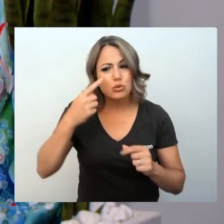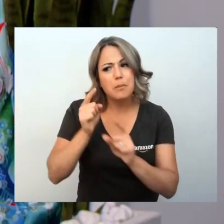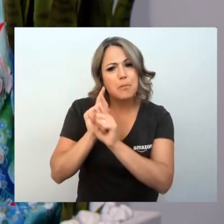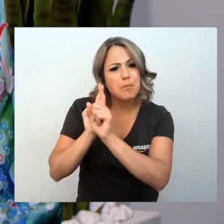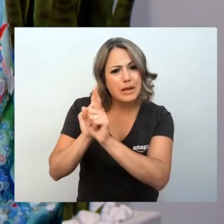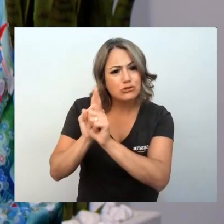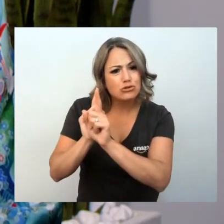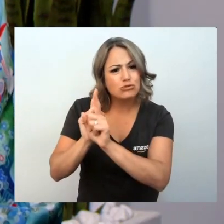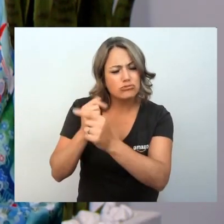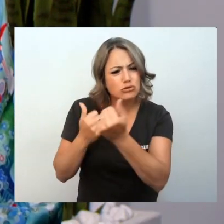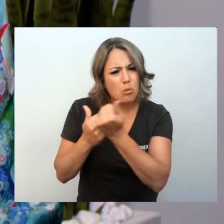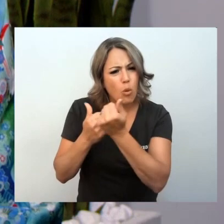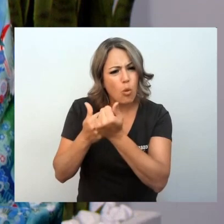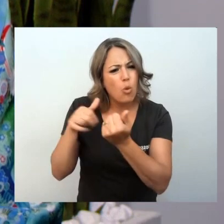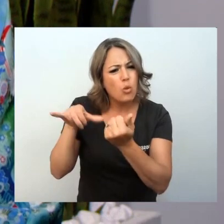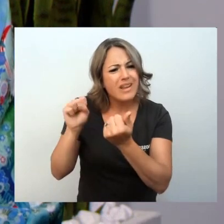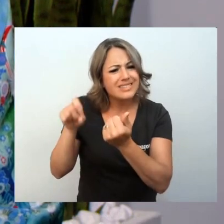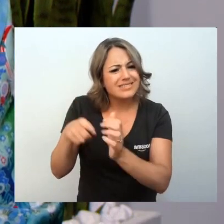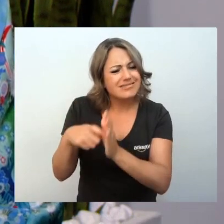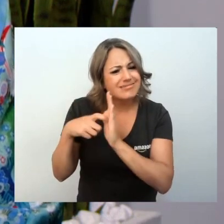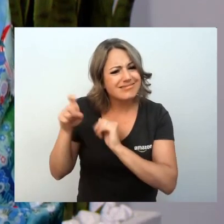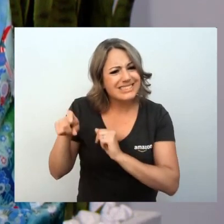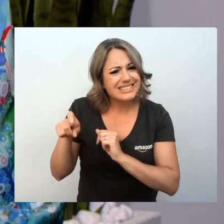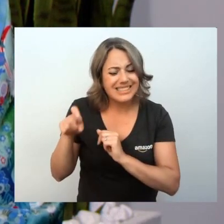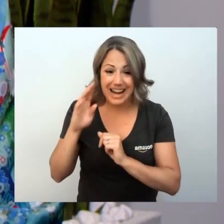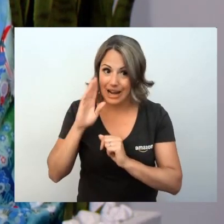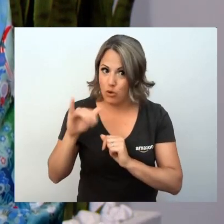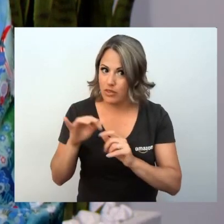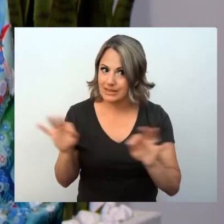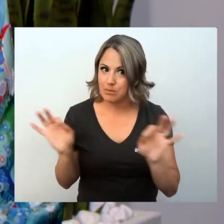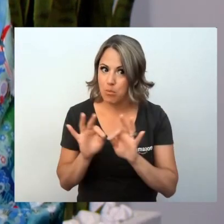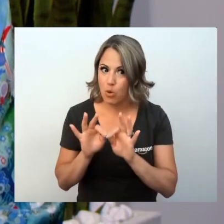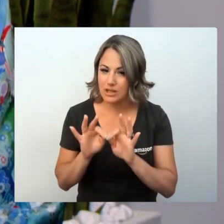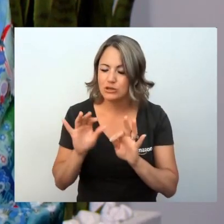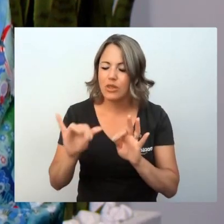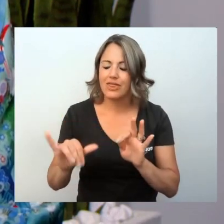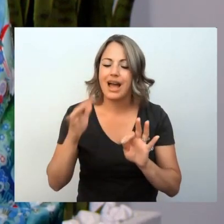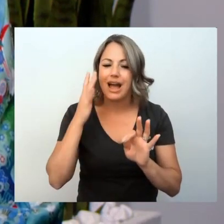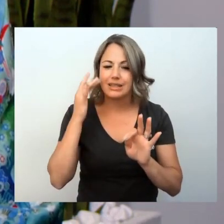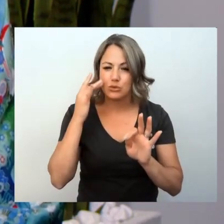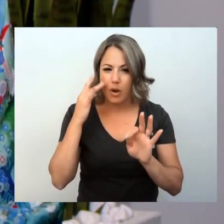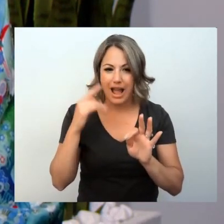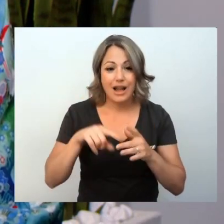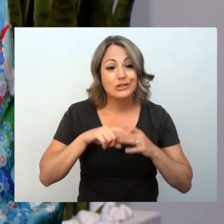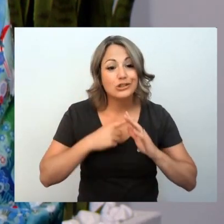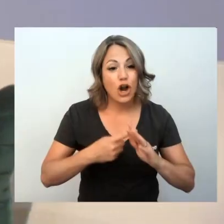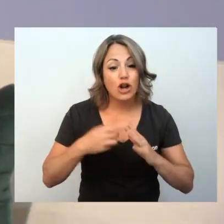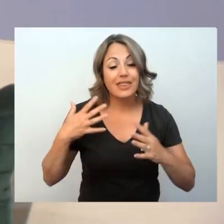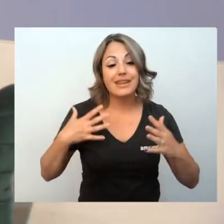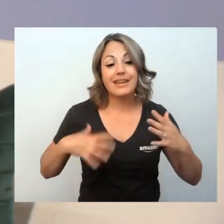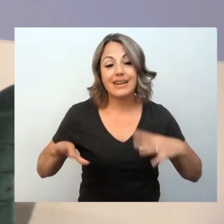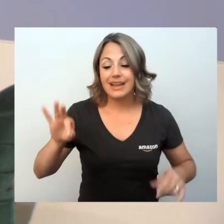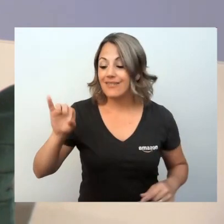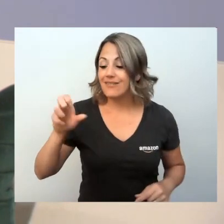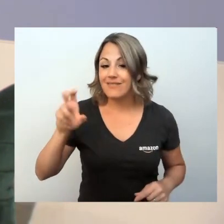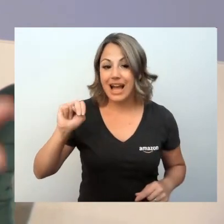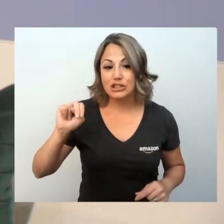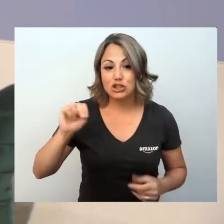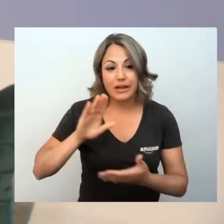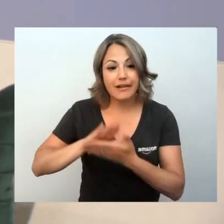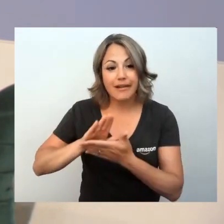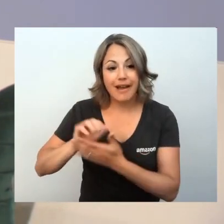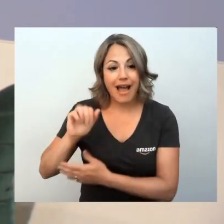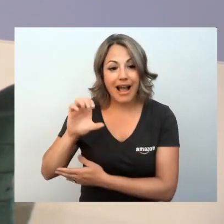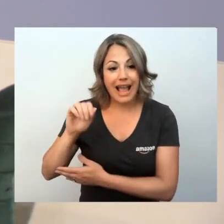mentor them and support them. And I know how important that is, and I know that's why I started the Fashion Academy. Yes, Yeah. love that, which